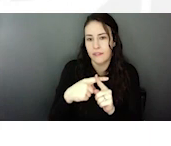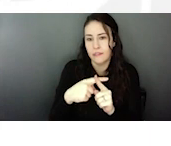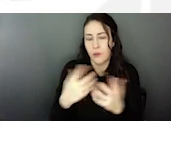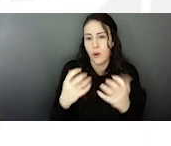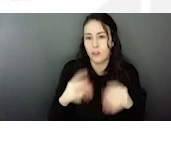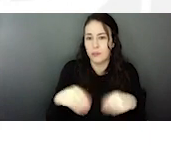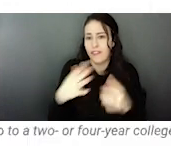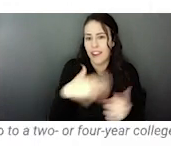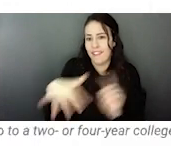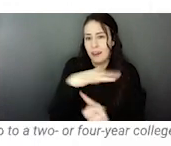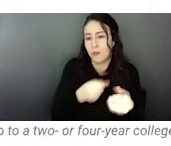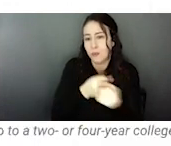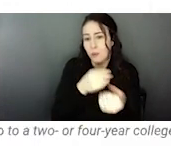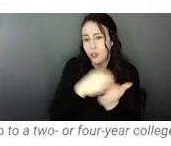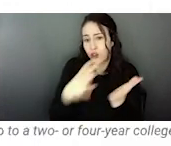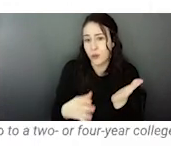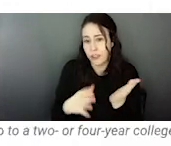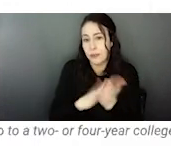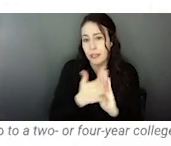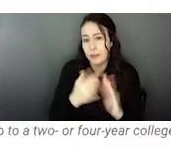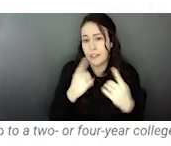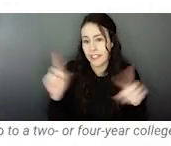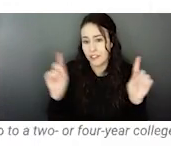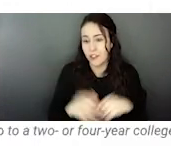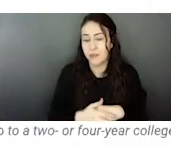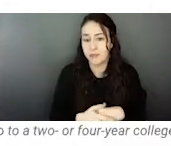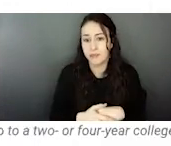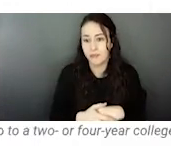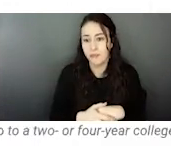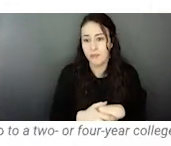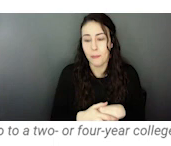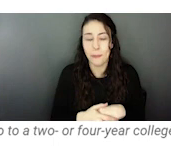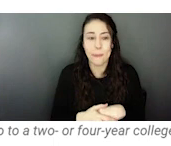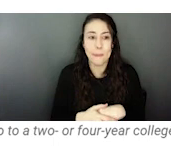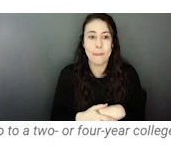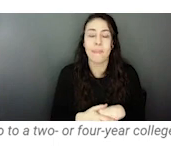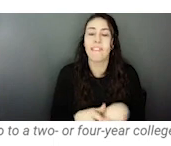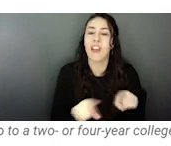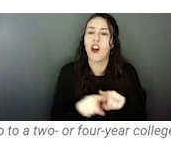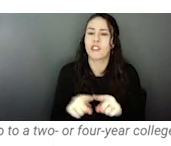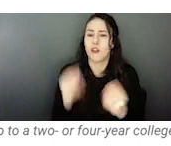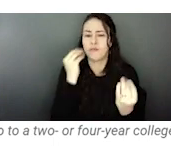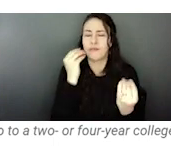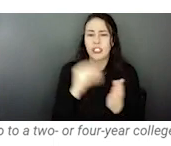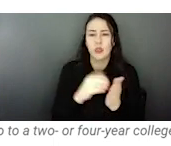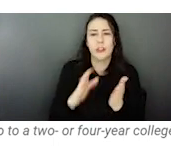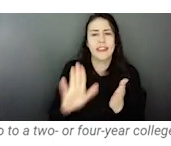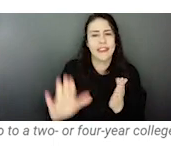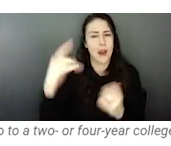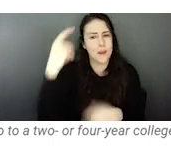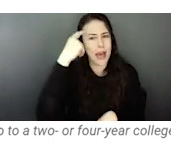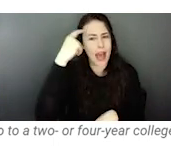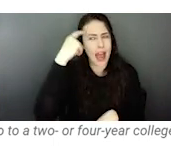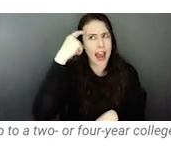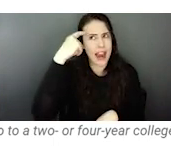successful? So with that in mind, and also thinking about where is the mind of these students right now? I wanted to share this, some